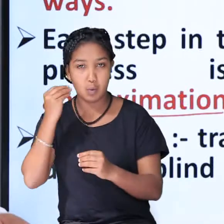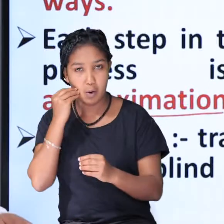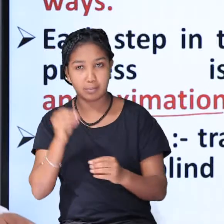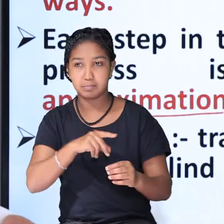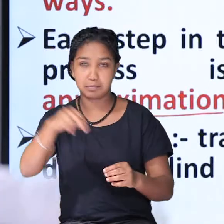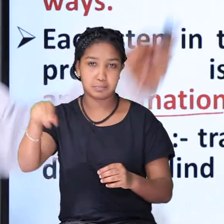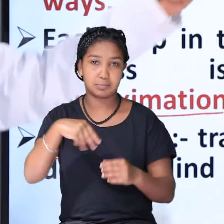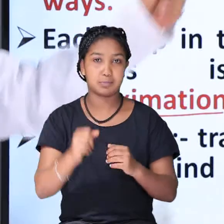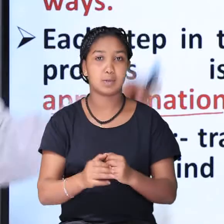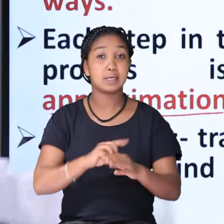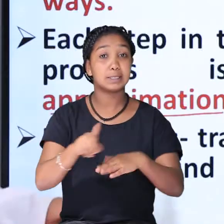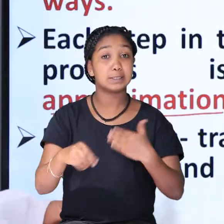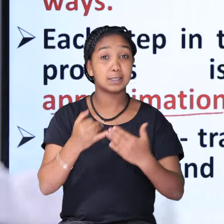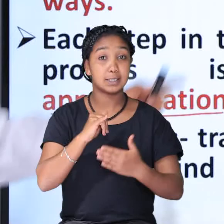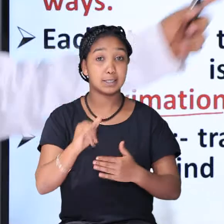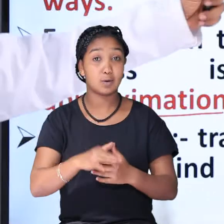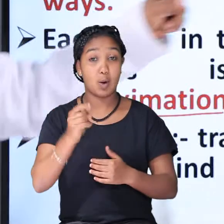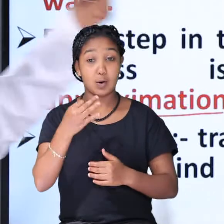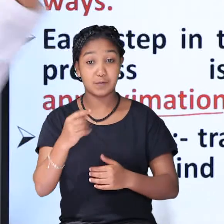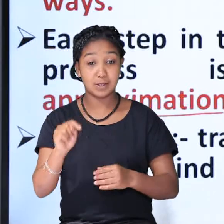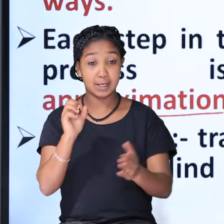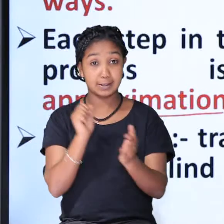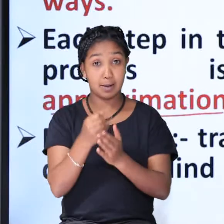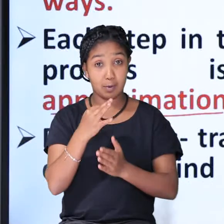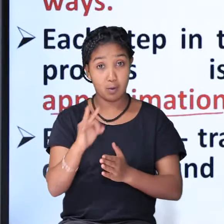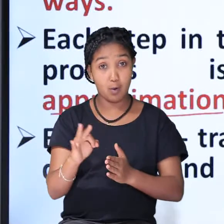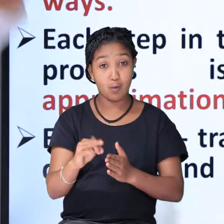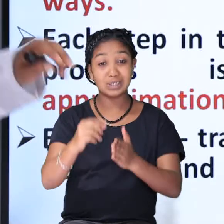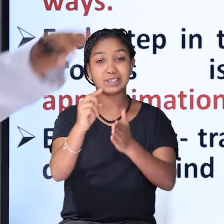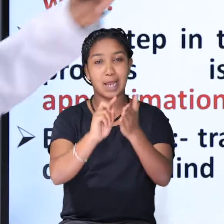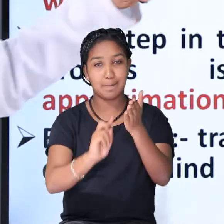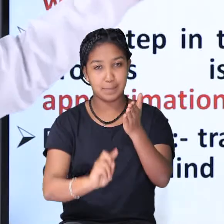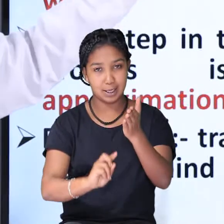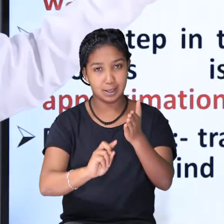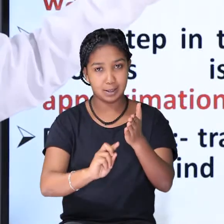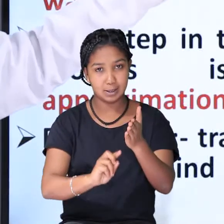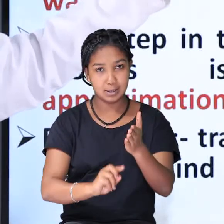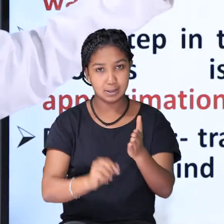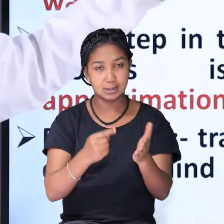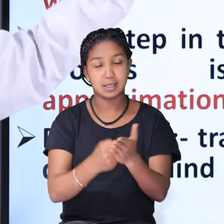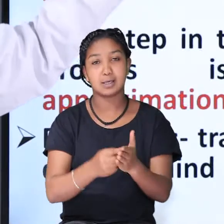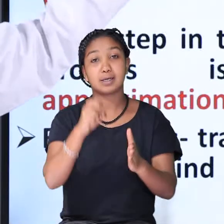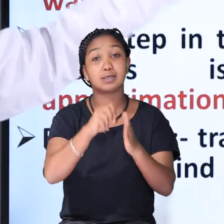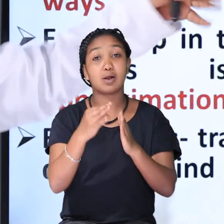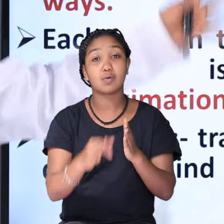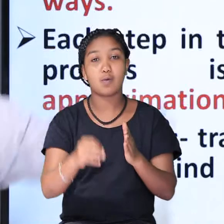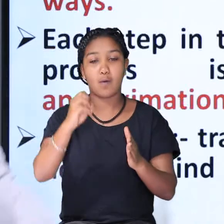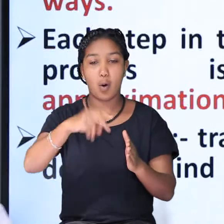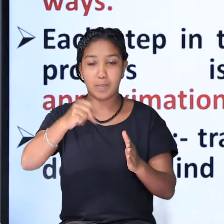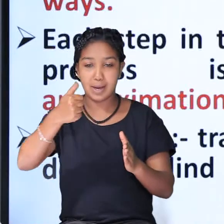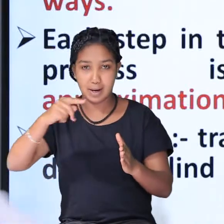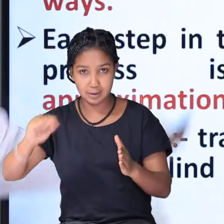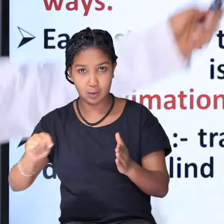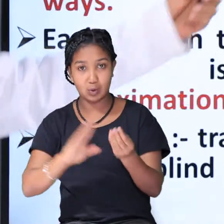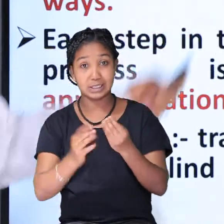towards home. So this is an example of shaping, one of the result of operant